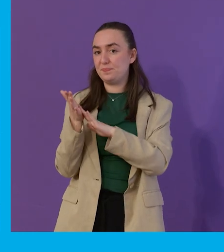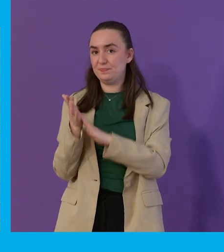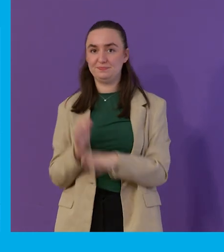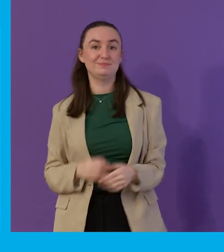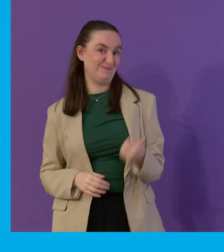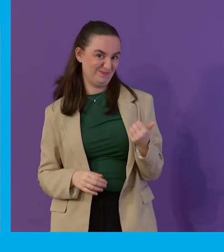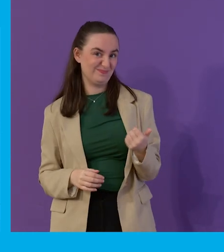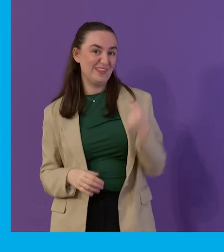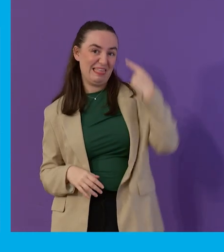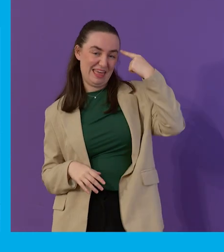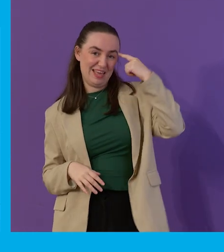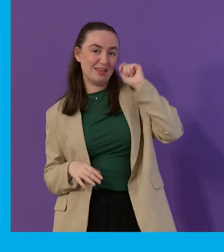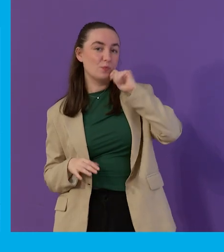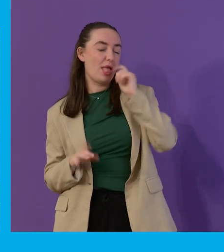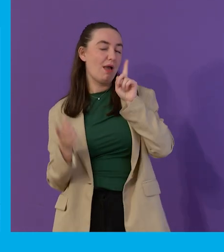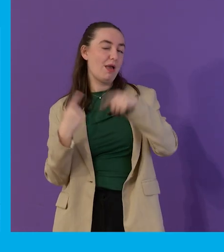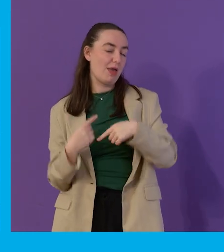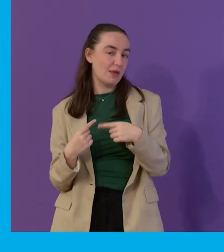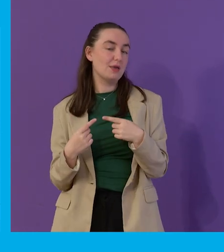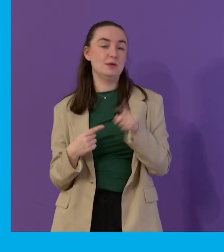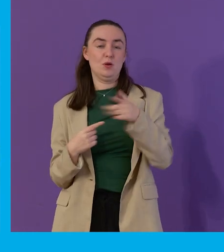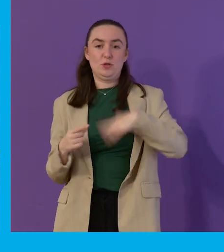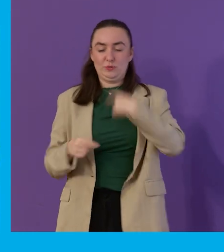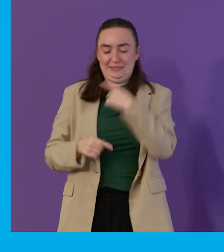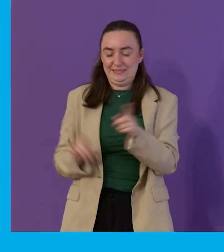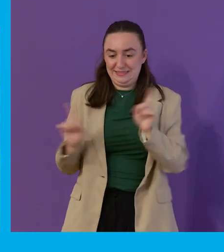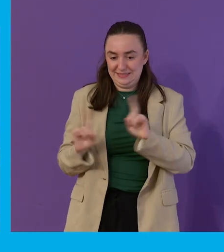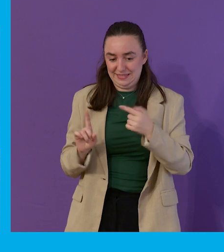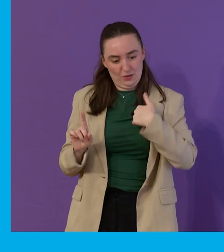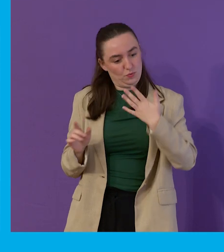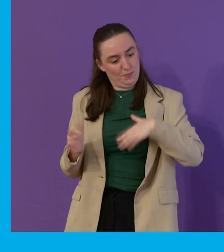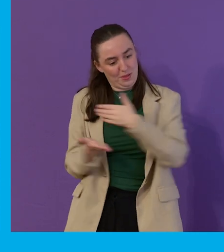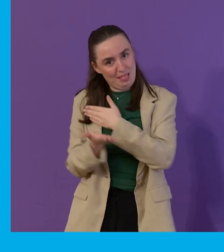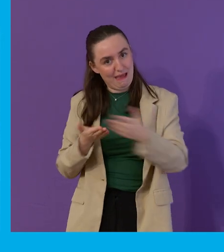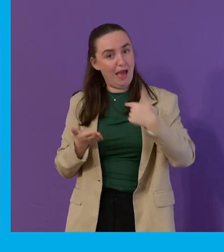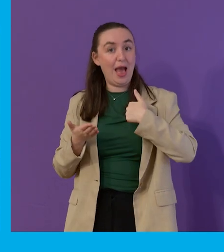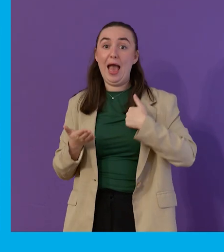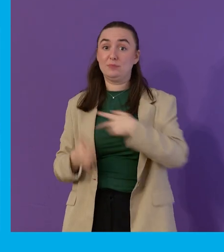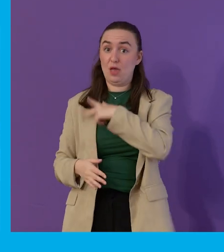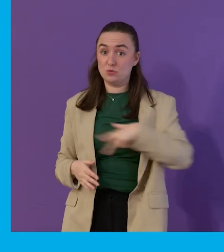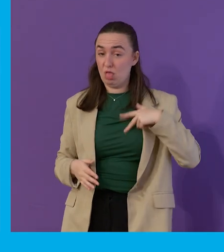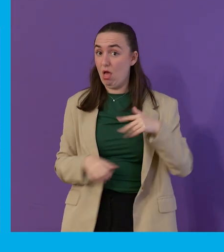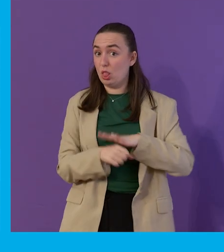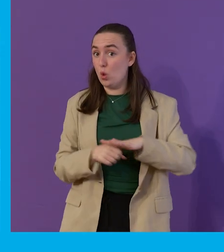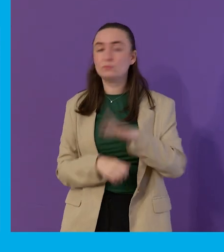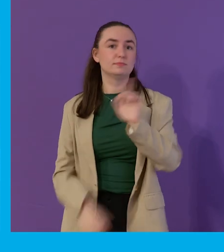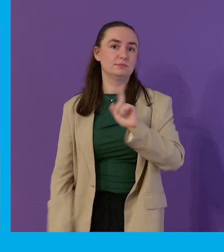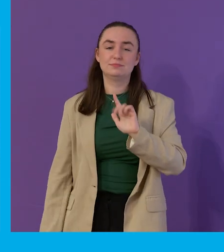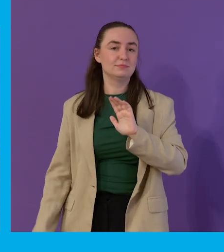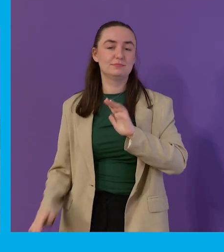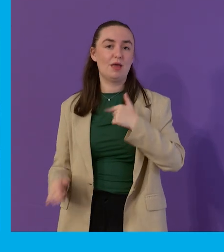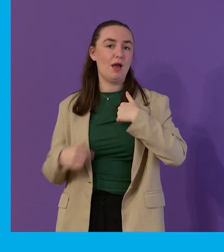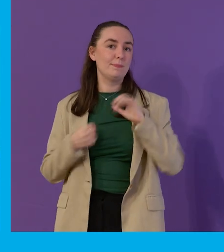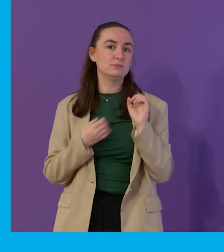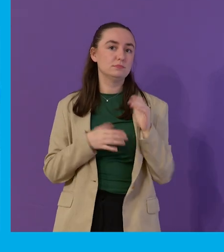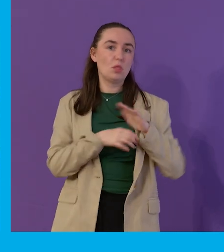I'll caveat my response a little bit by saying I want to be really clear. I'm not a local councillor. I'm not a local service provider, but I